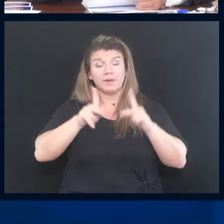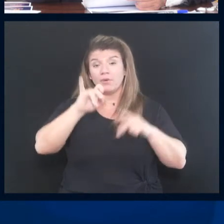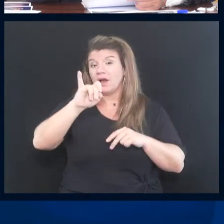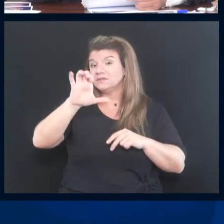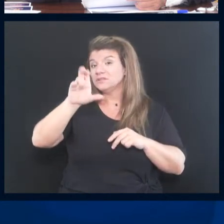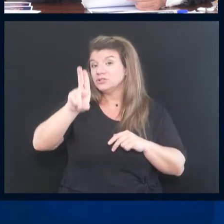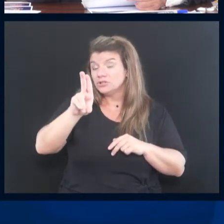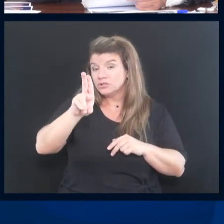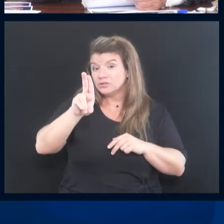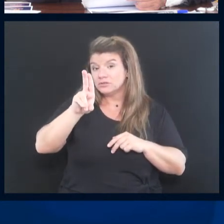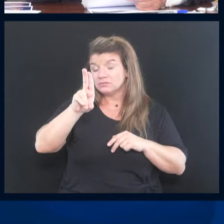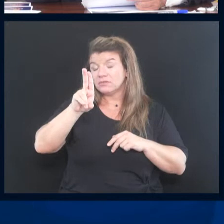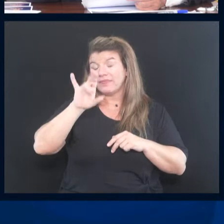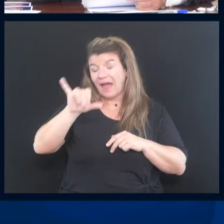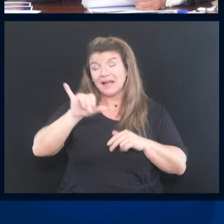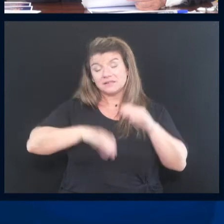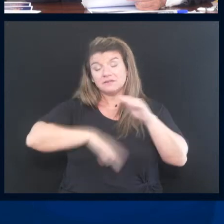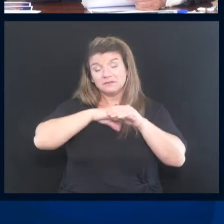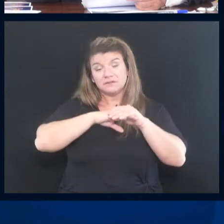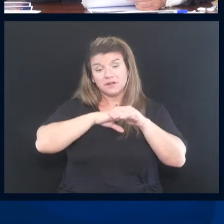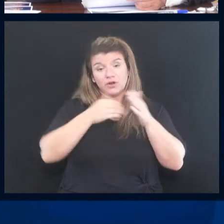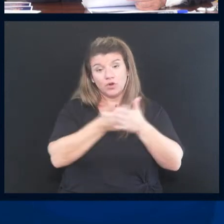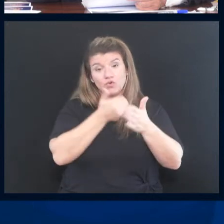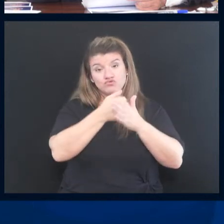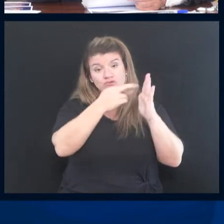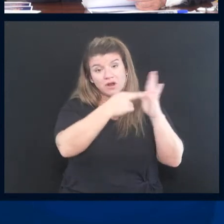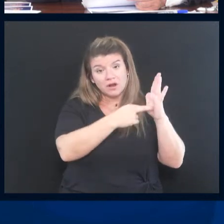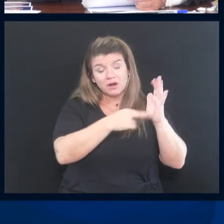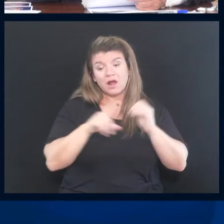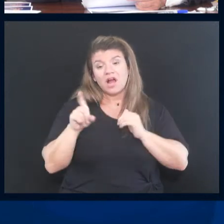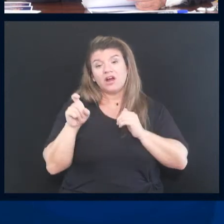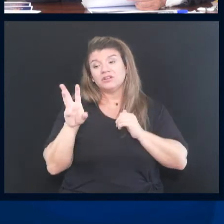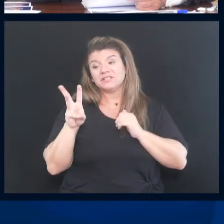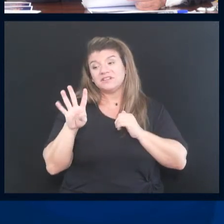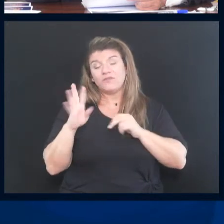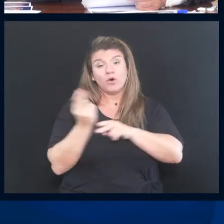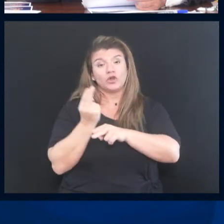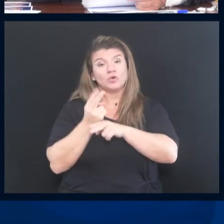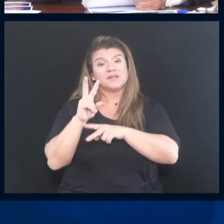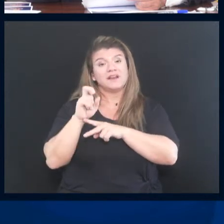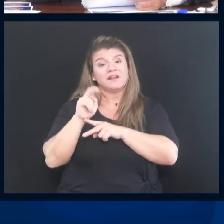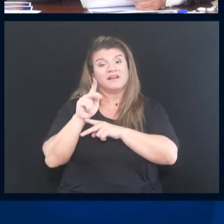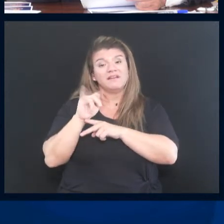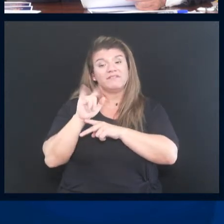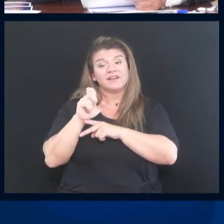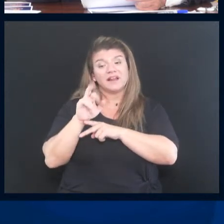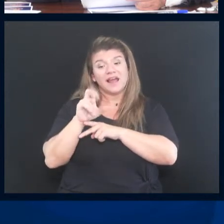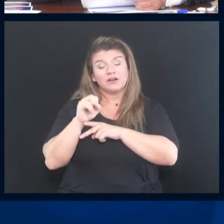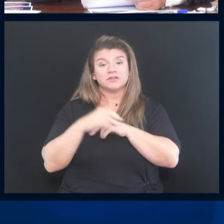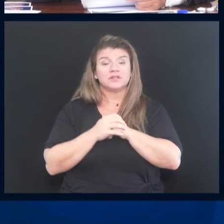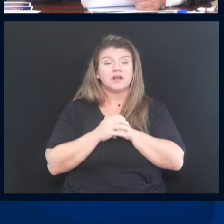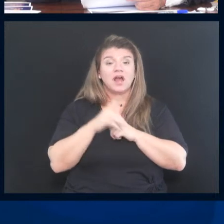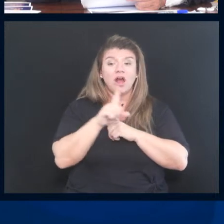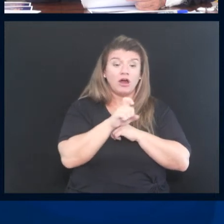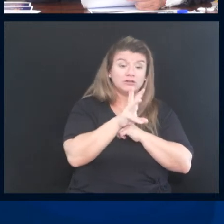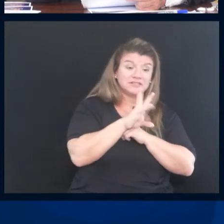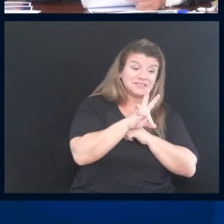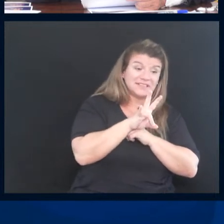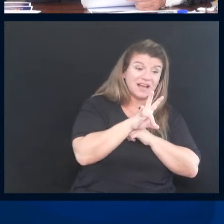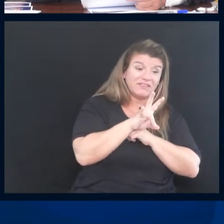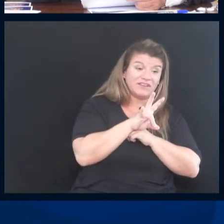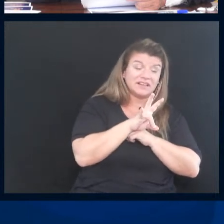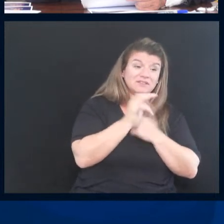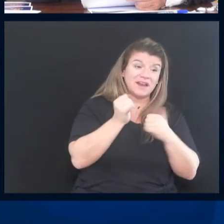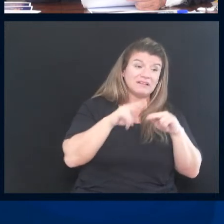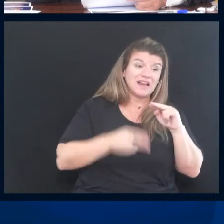ICU unit, all-time record. 164 on ventilators. We had 167 before. We're 3 down